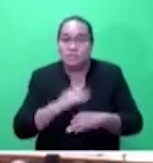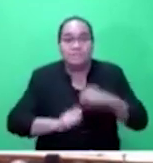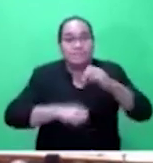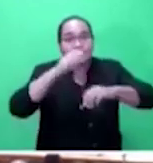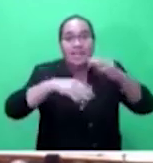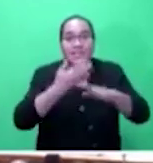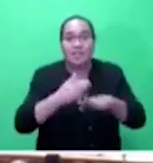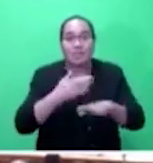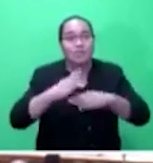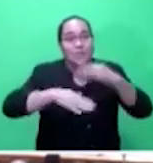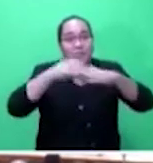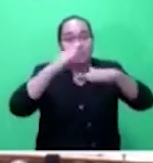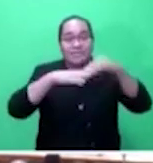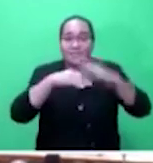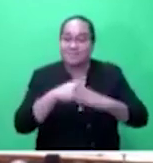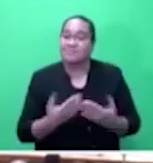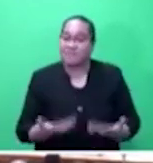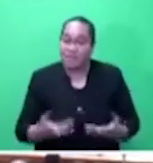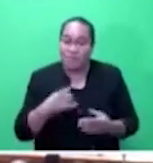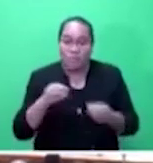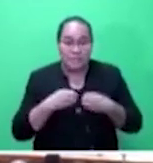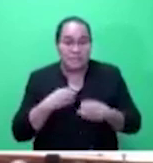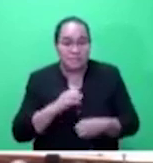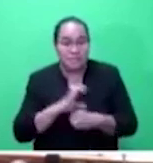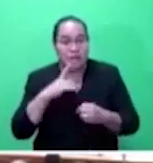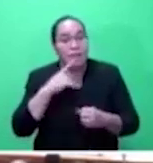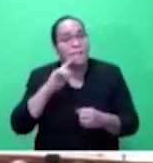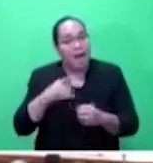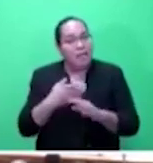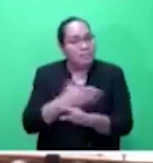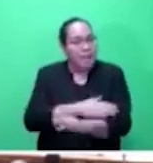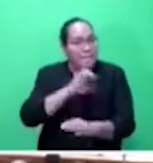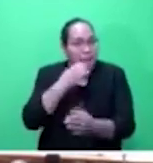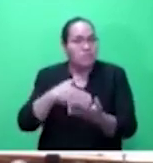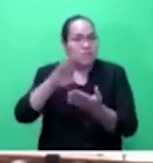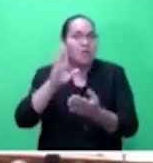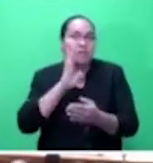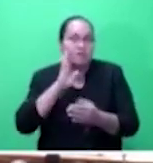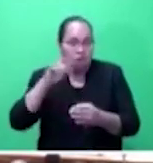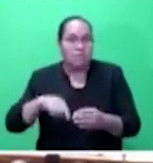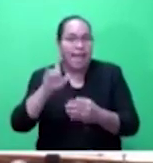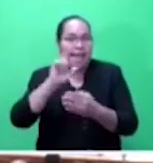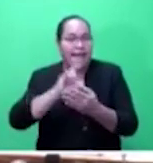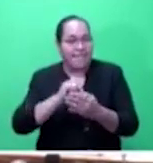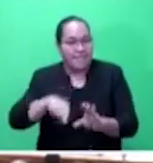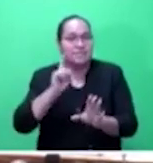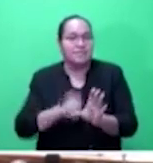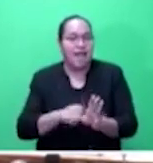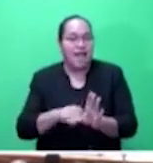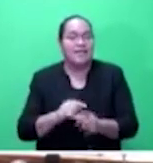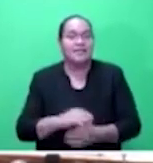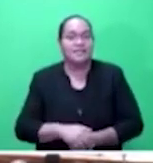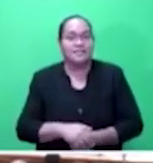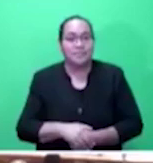and industrial buildings, provided the appropriate approvals are obtained before the end of this calendar year. To